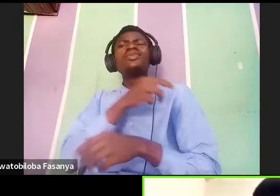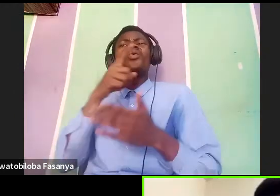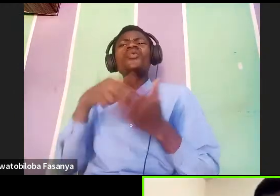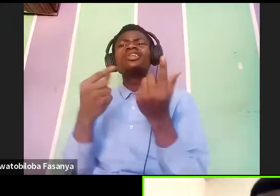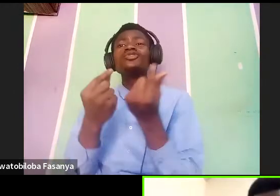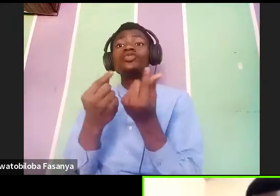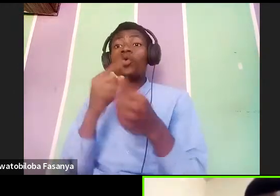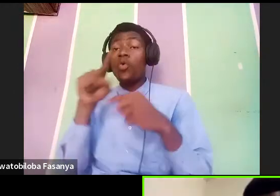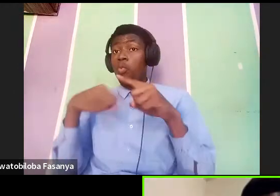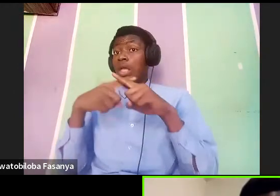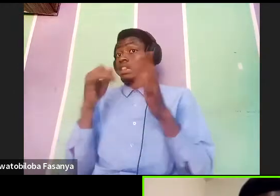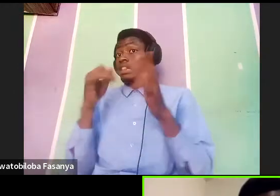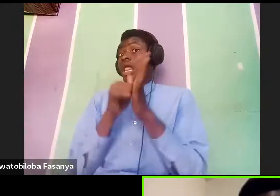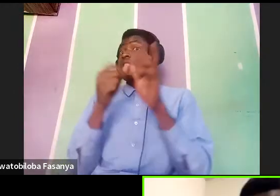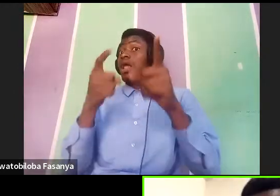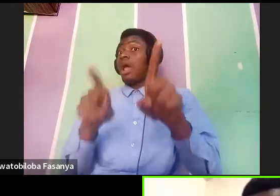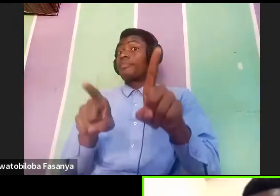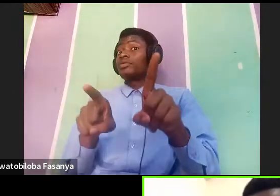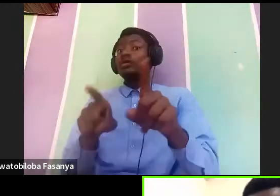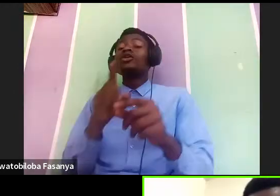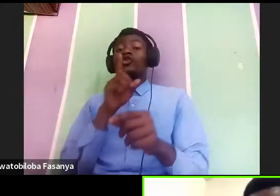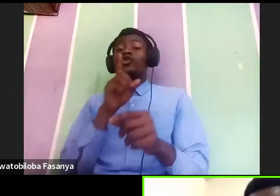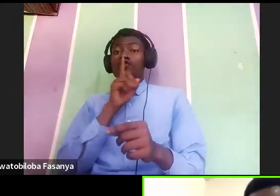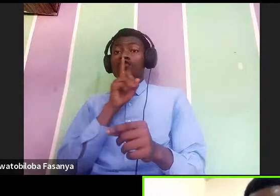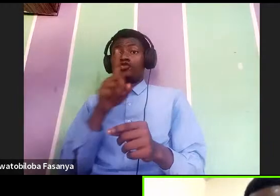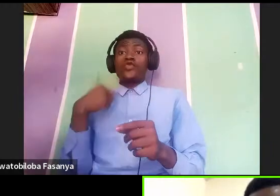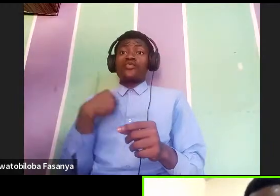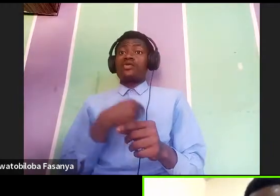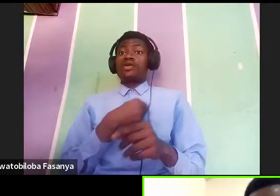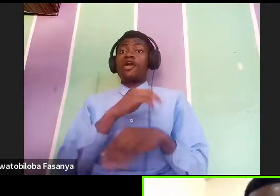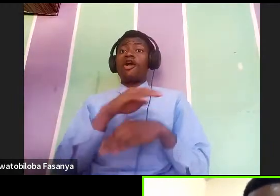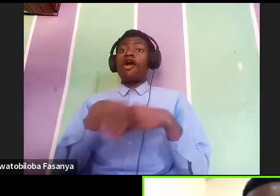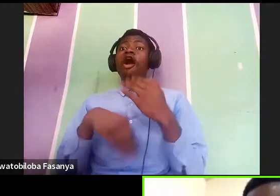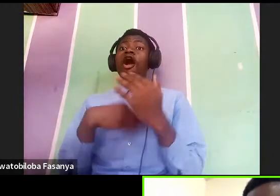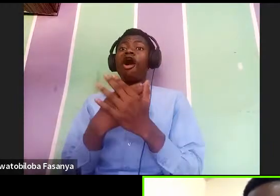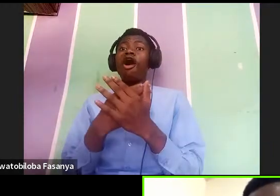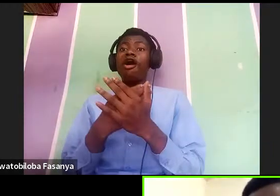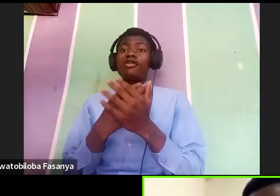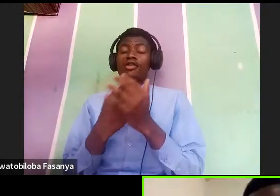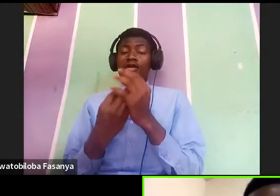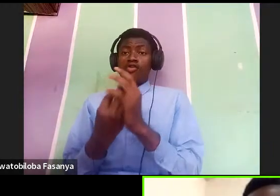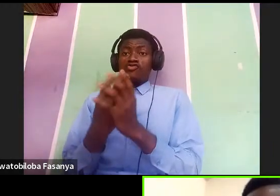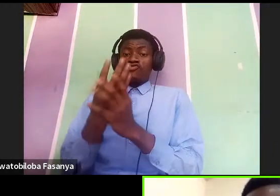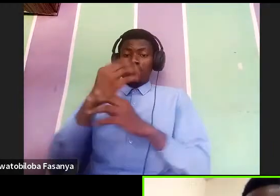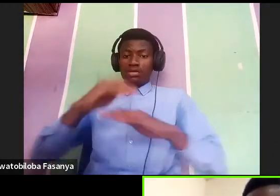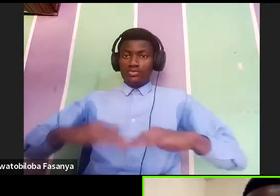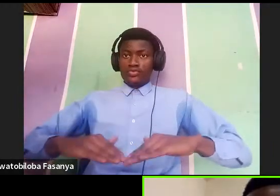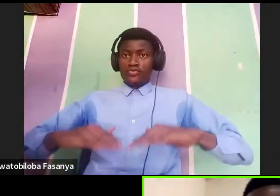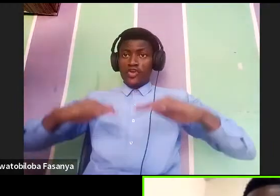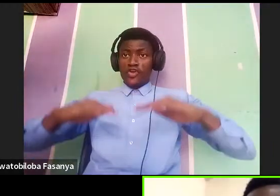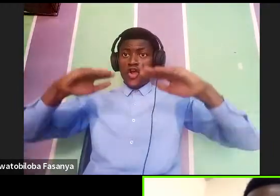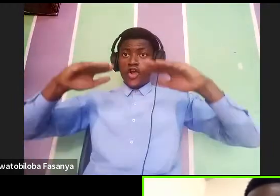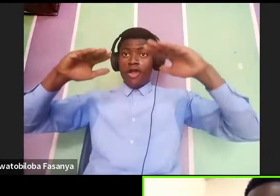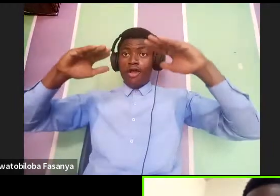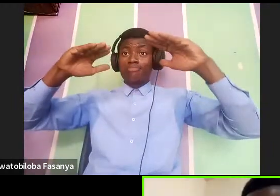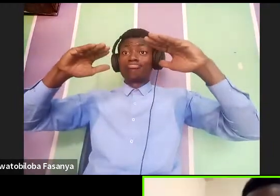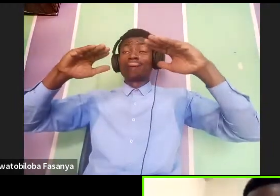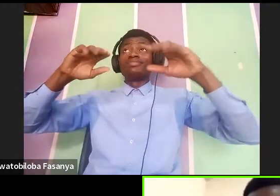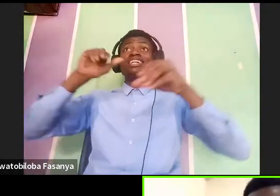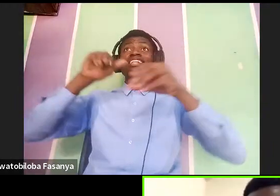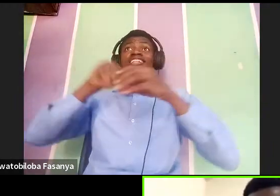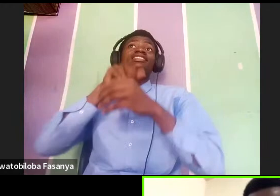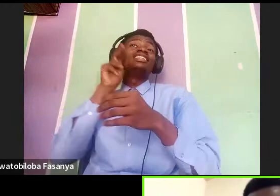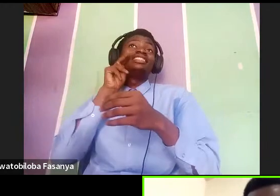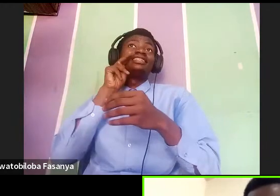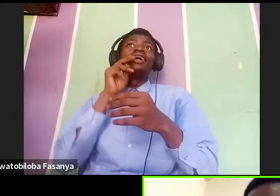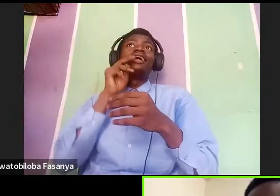We all grew up in Nigeria, and we remember some of the. It's hard for anyone to say that bone hasn't been stuck in your